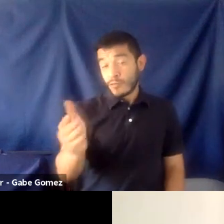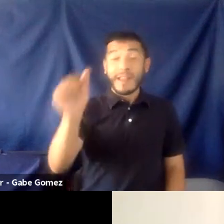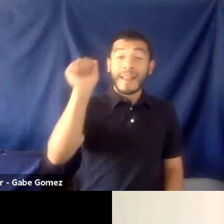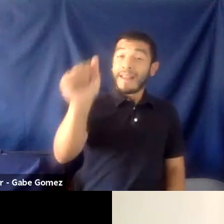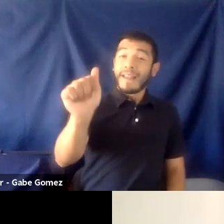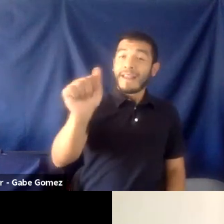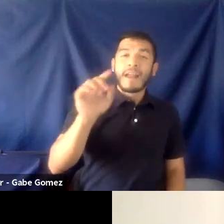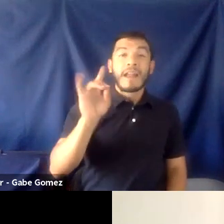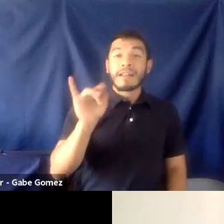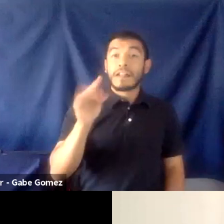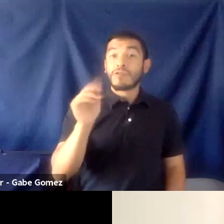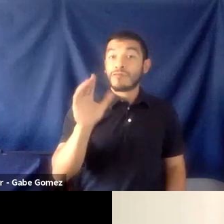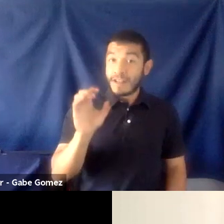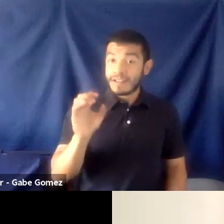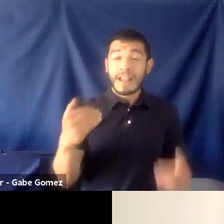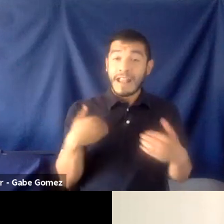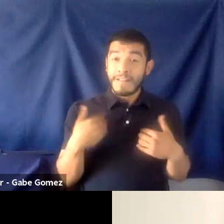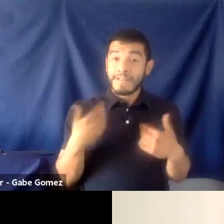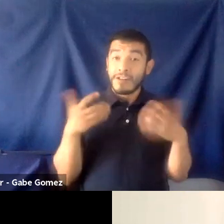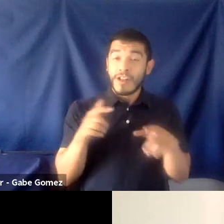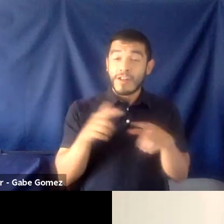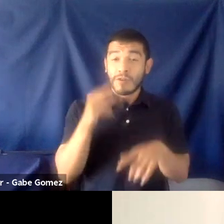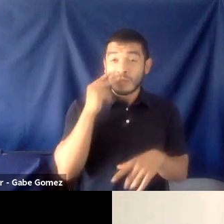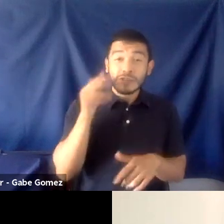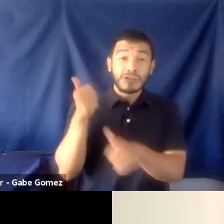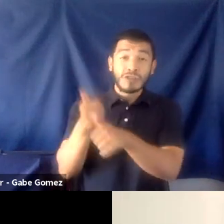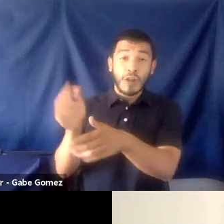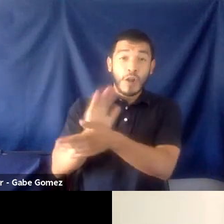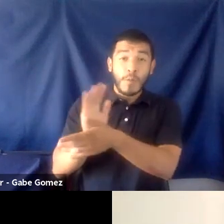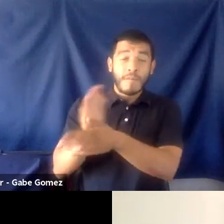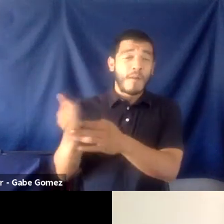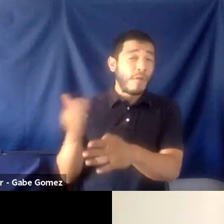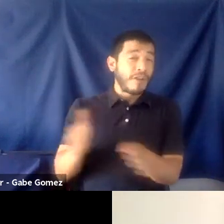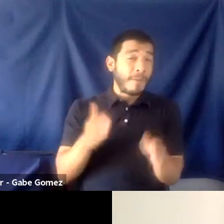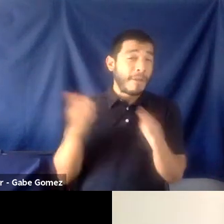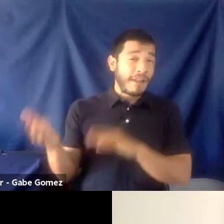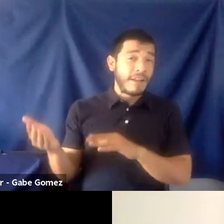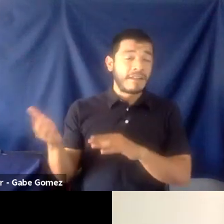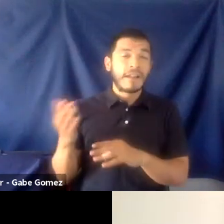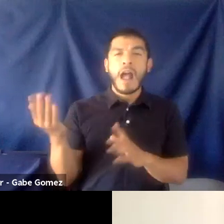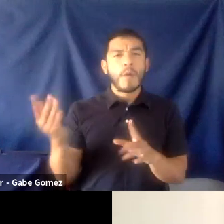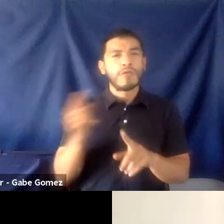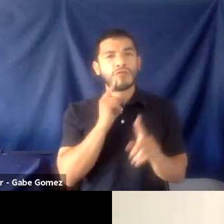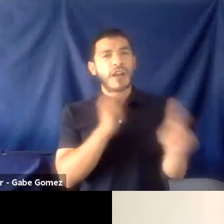did Grace have a chance to see the film before she passed? And what was her reaction?